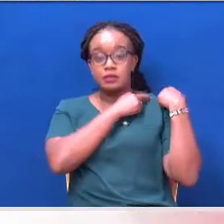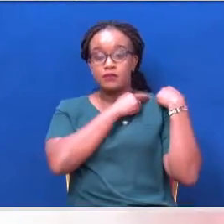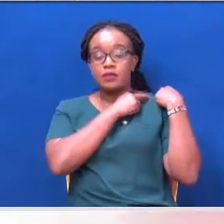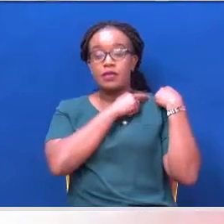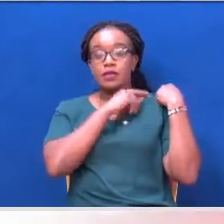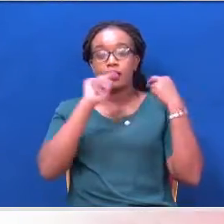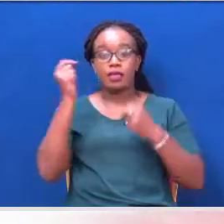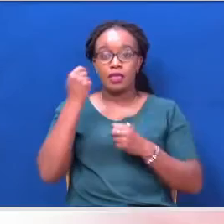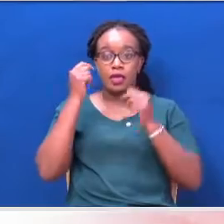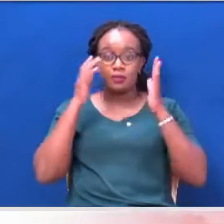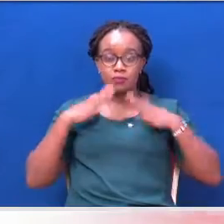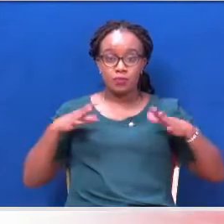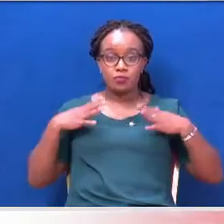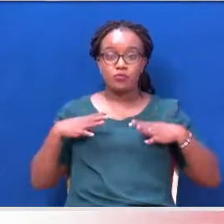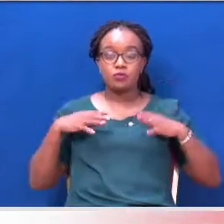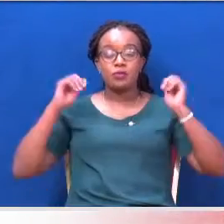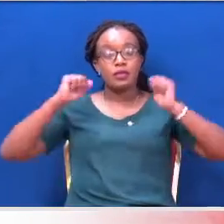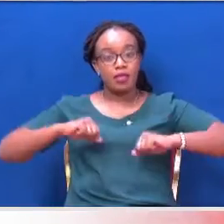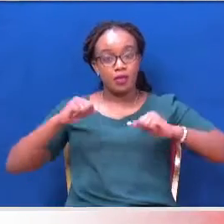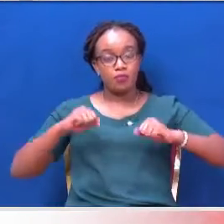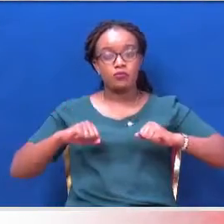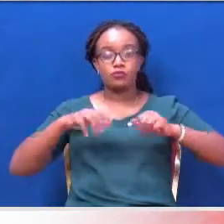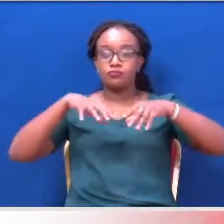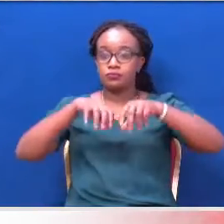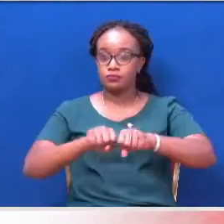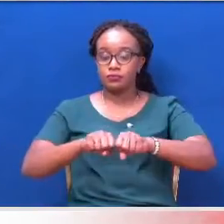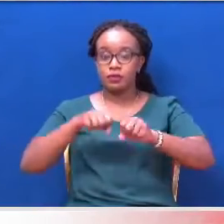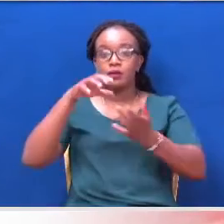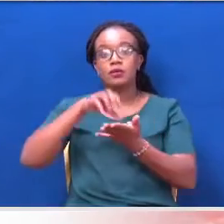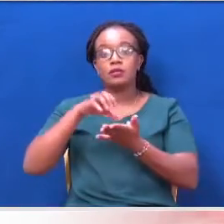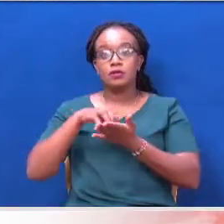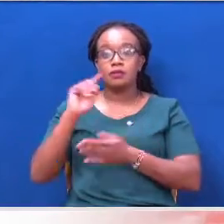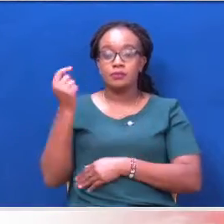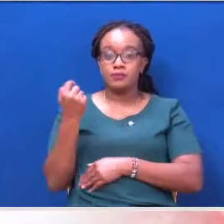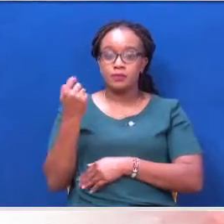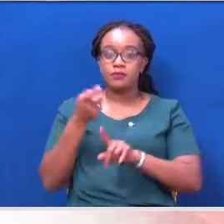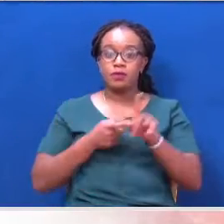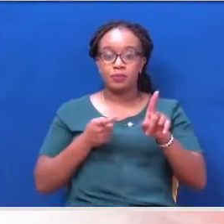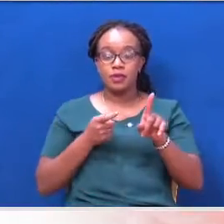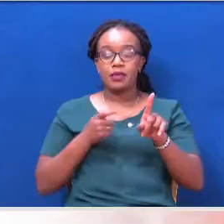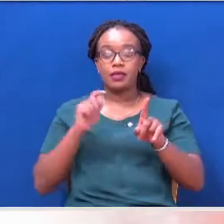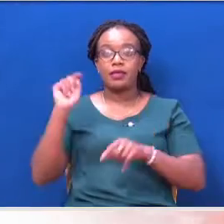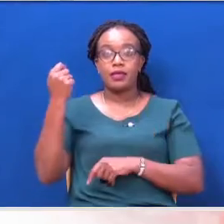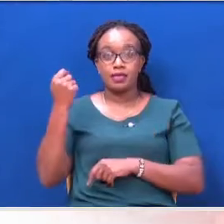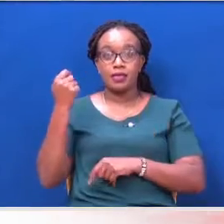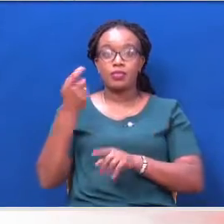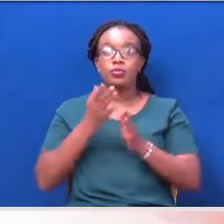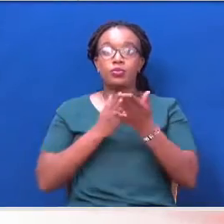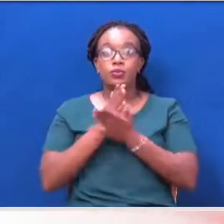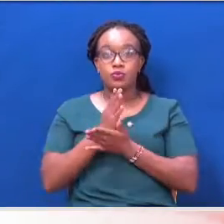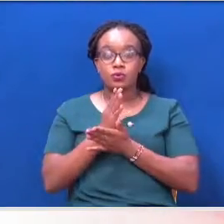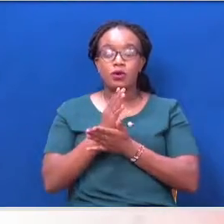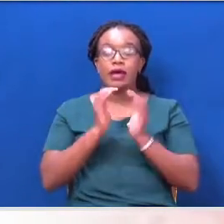to occupy the position of President of the Republic of Kenya through the democratic